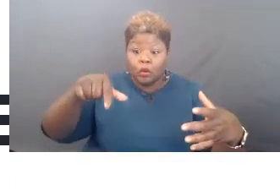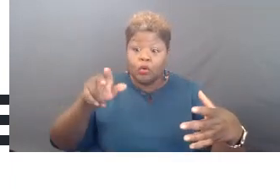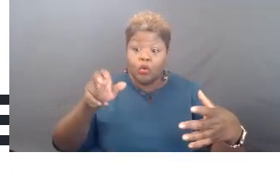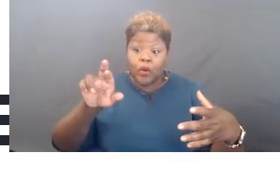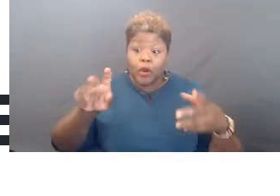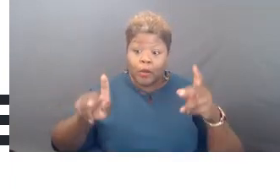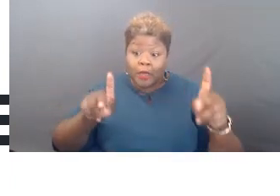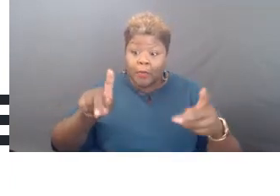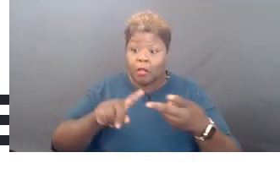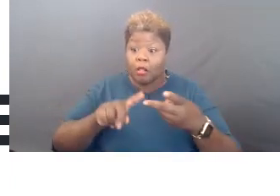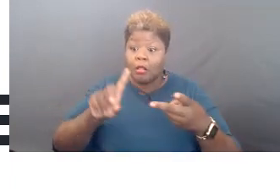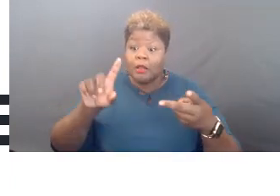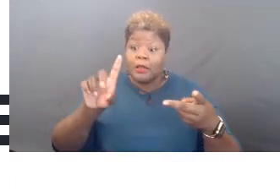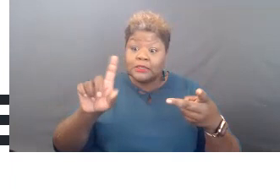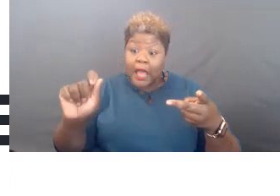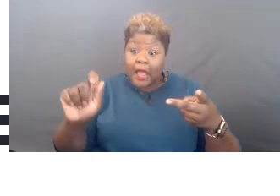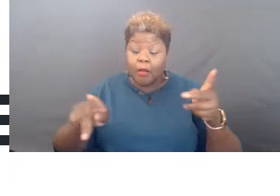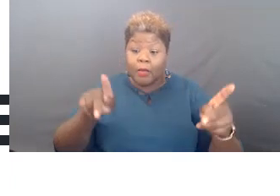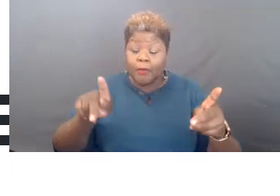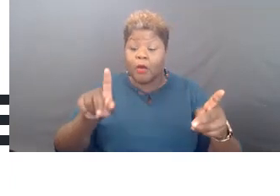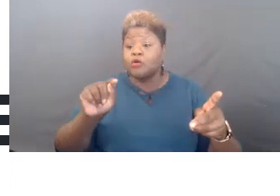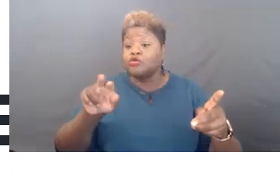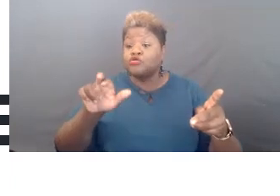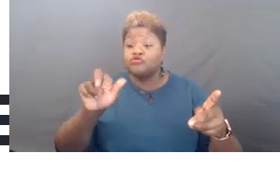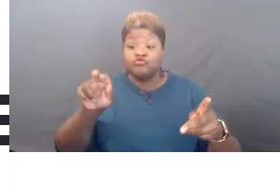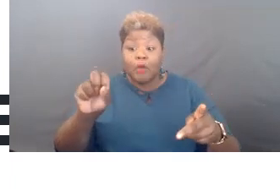there disabled people? Are there trans people? Are there,